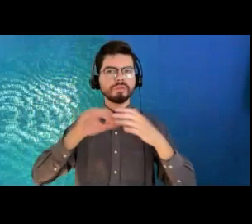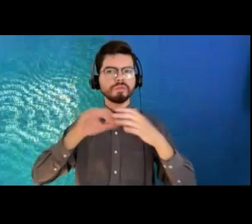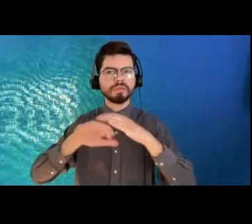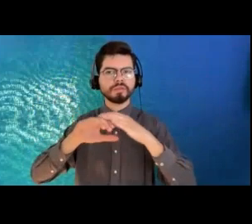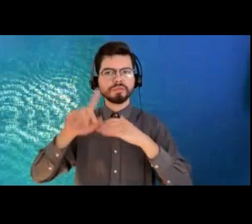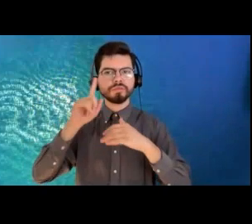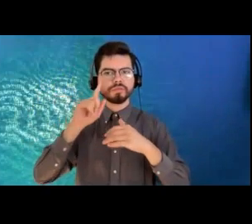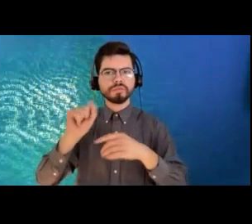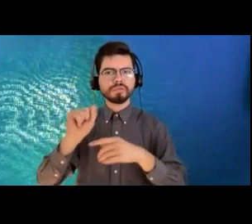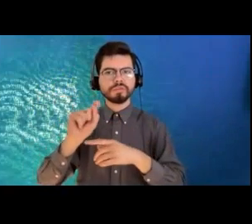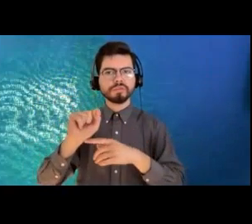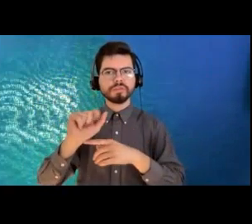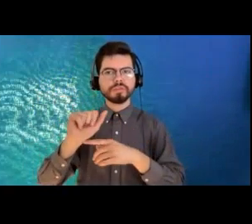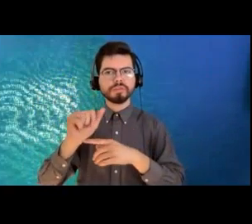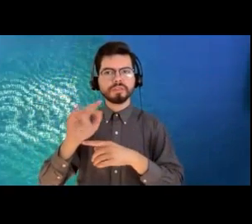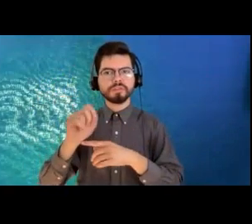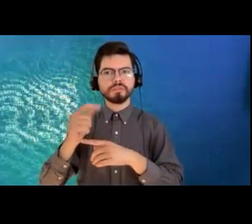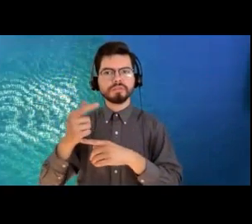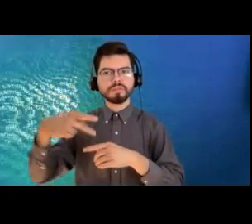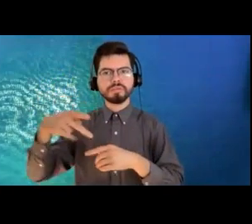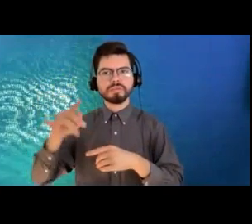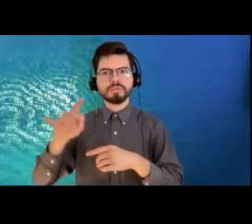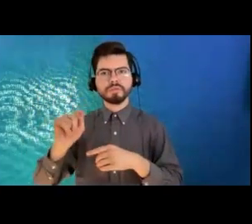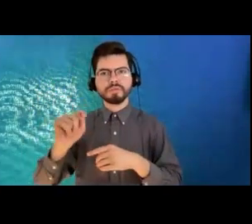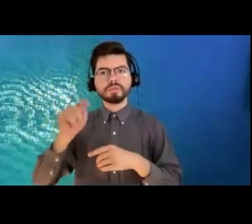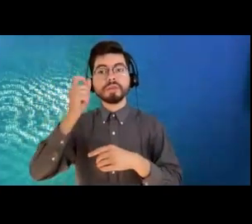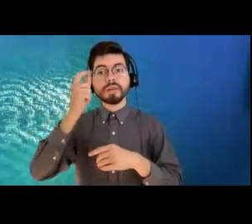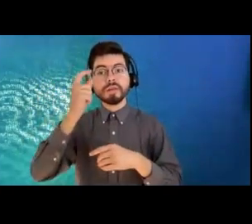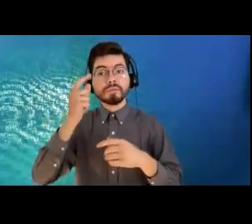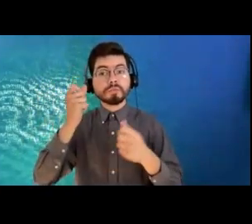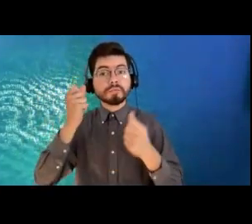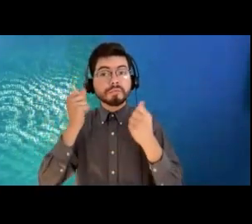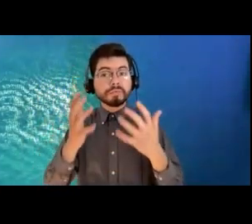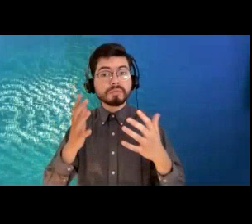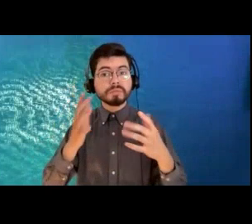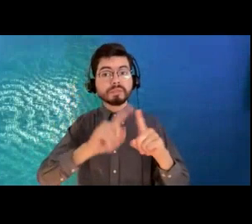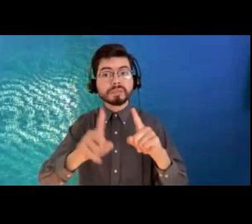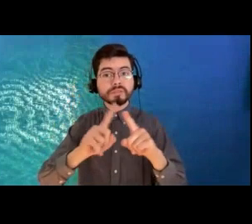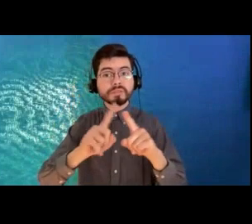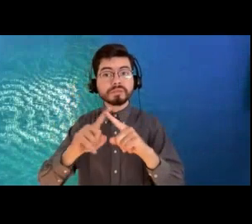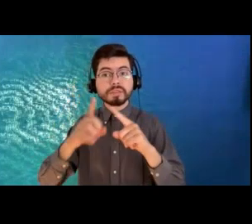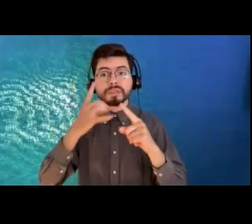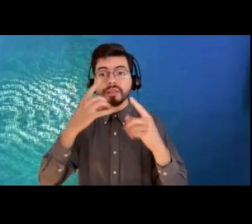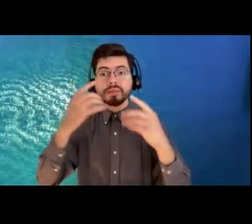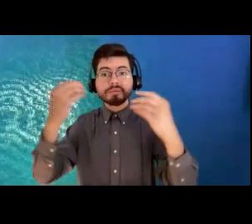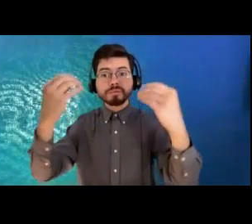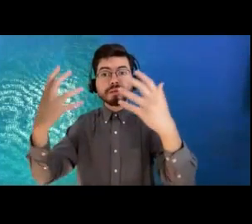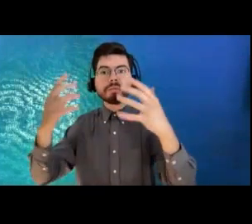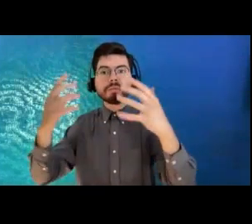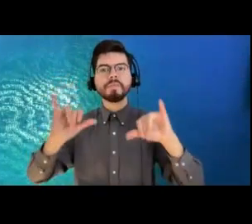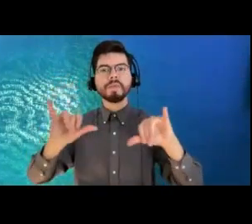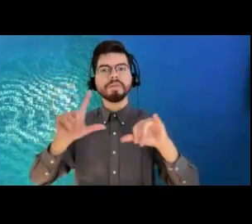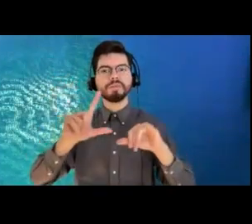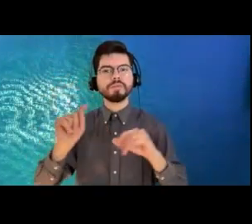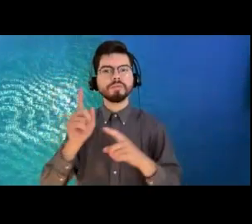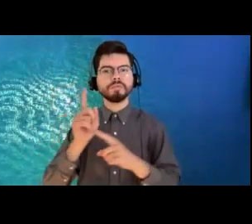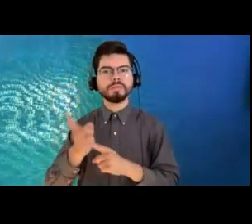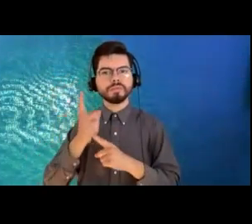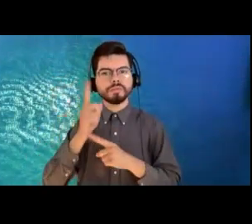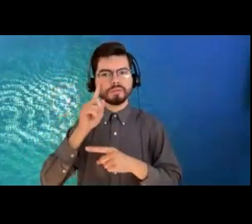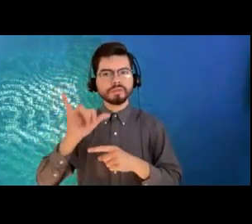whether there's multiple or more sets of traffic lights, it's still 20 minutes through that work zone. So those